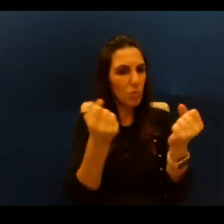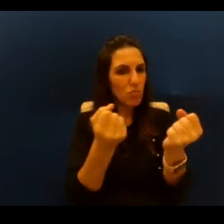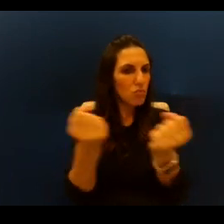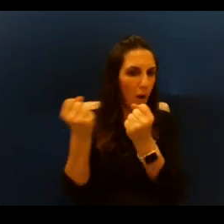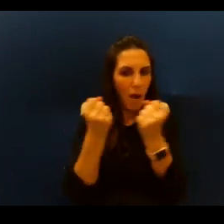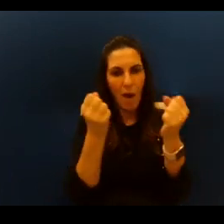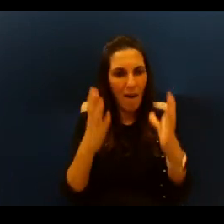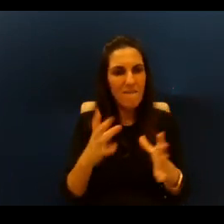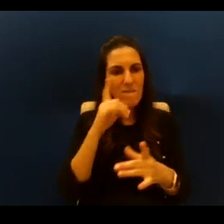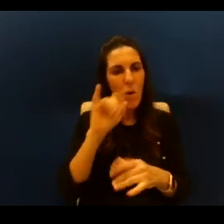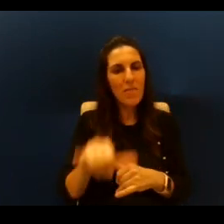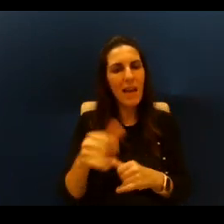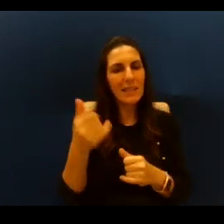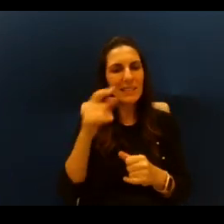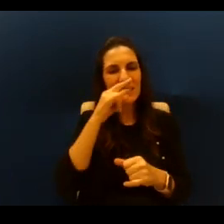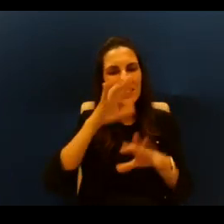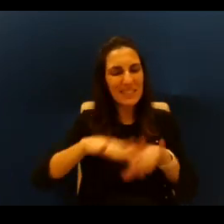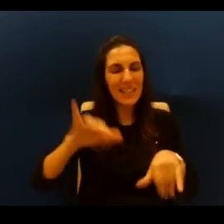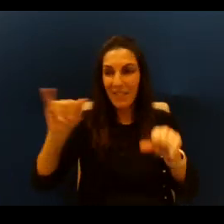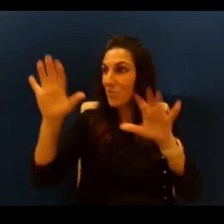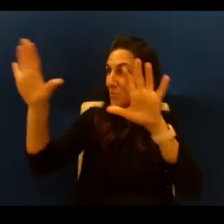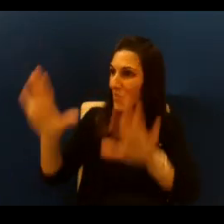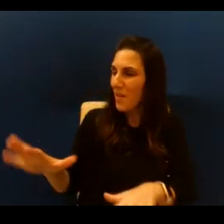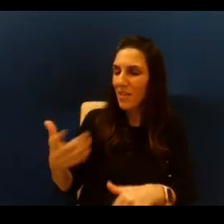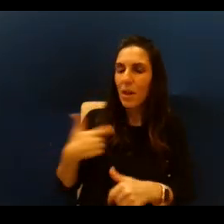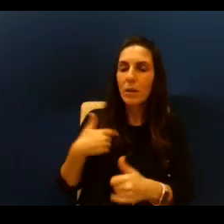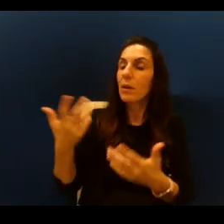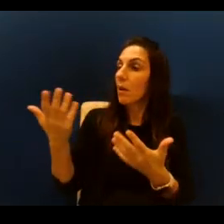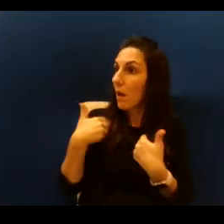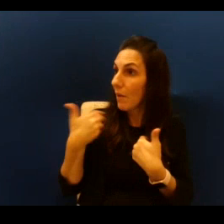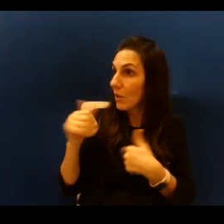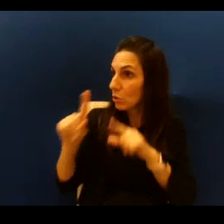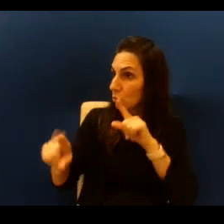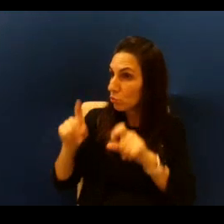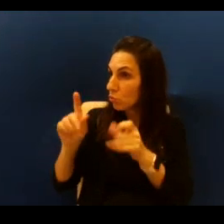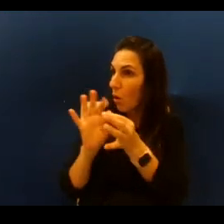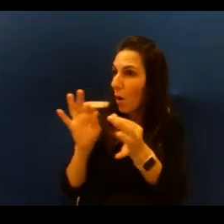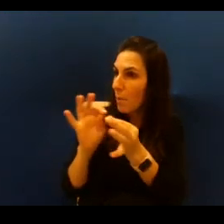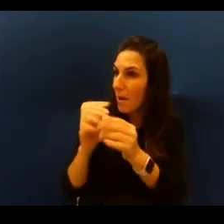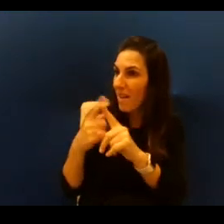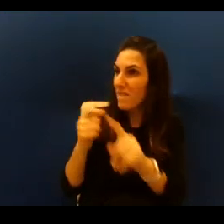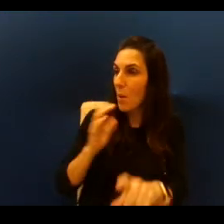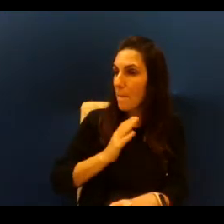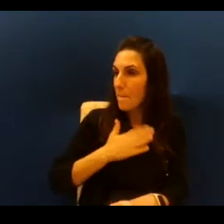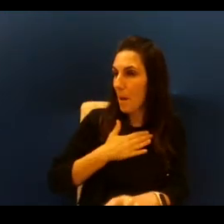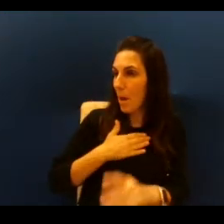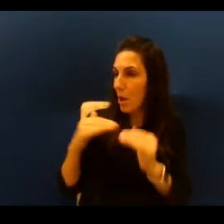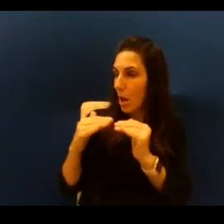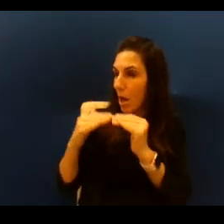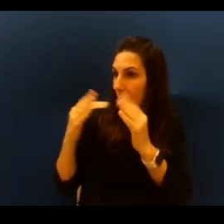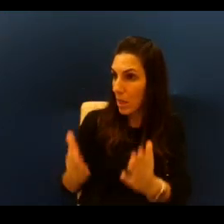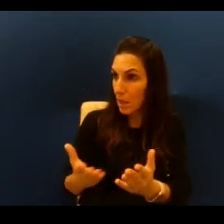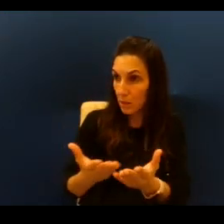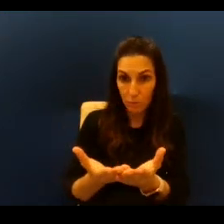That sounds wonderful. While we have you, Mr. Rojo, are there any questions or comments from my colleagues here on the dais?